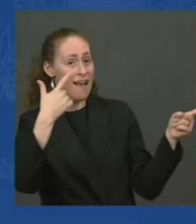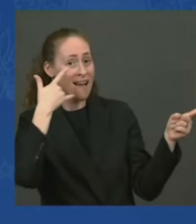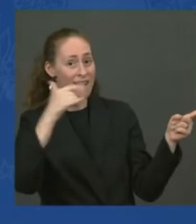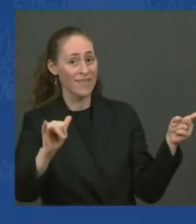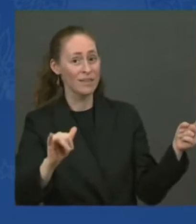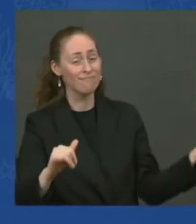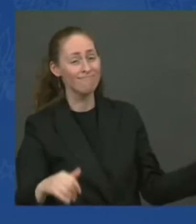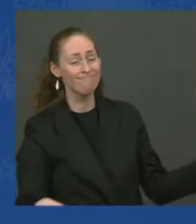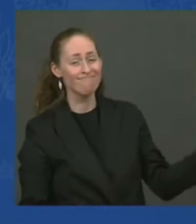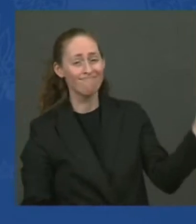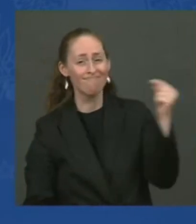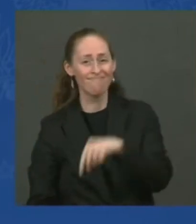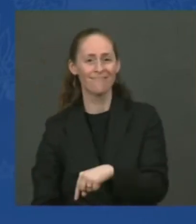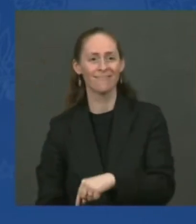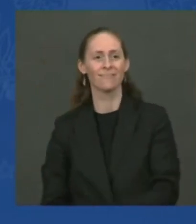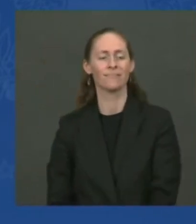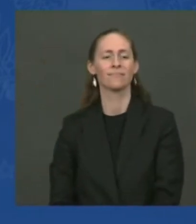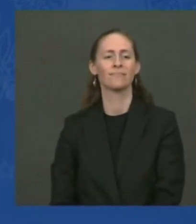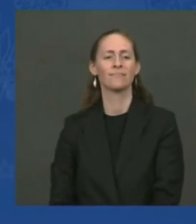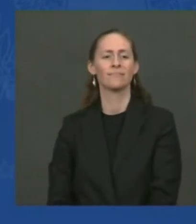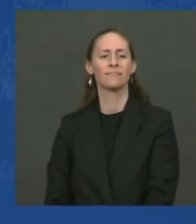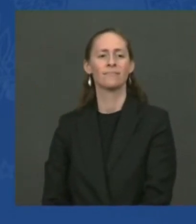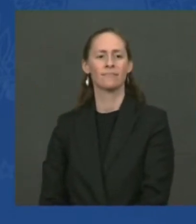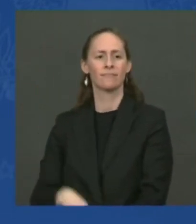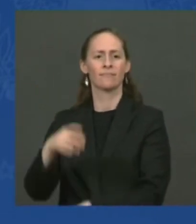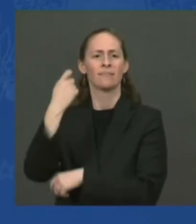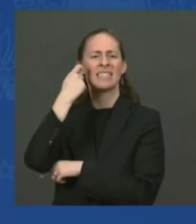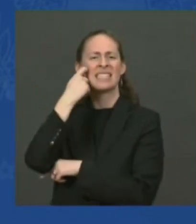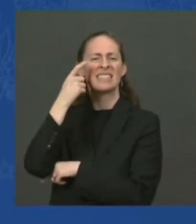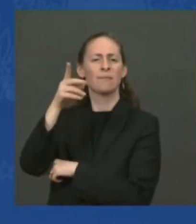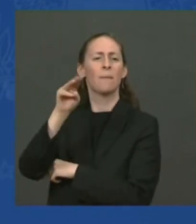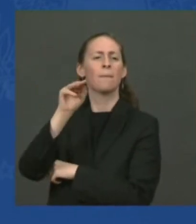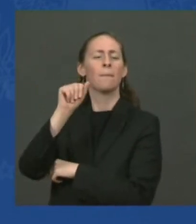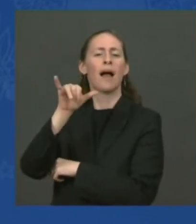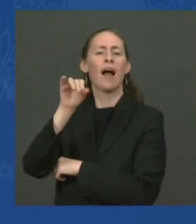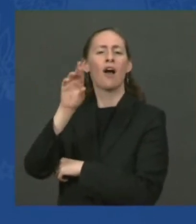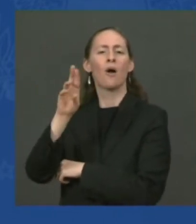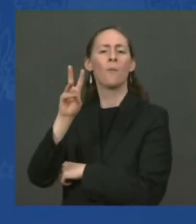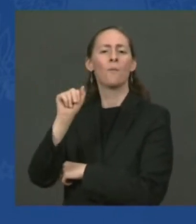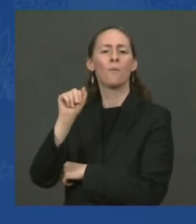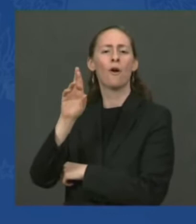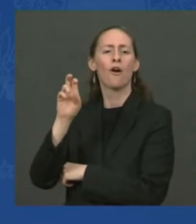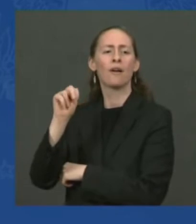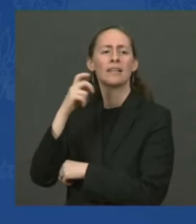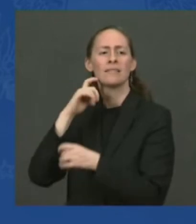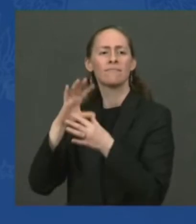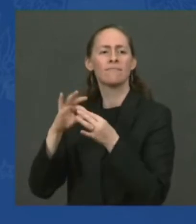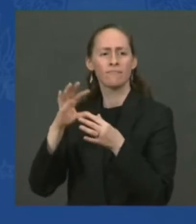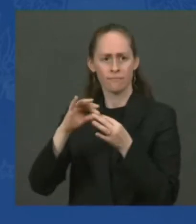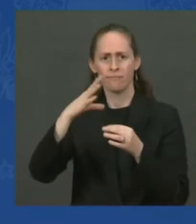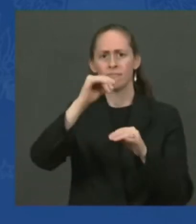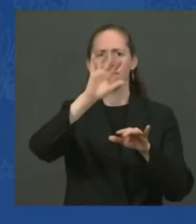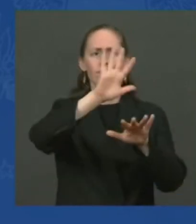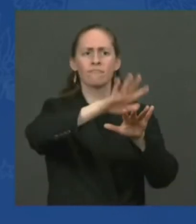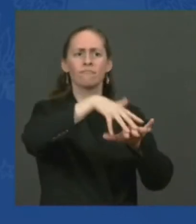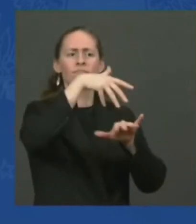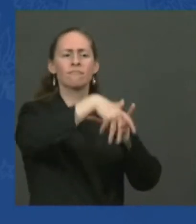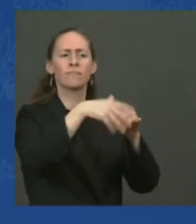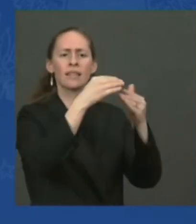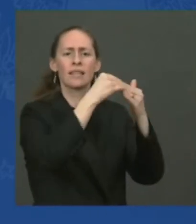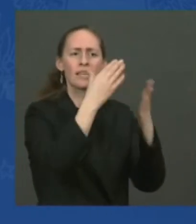California, Mayor Warren, who spoke earlier, and county and state and tribal leaders as well, civil rights leaders, faith